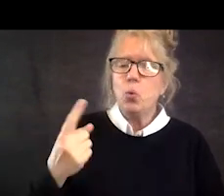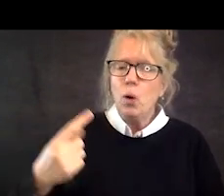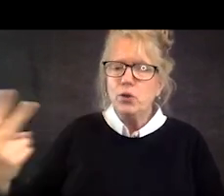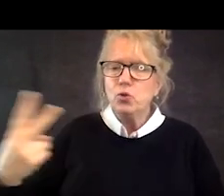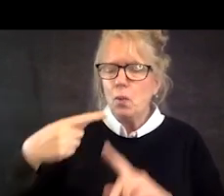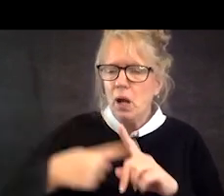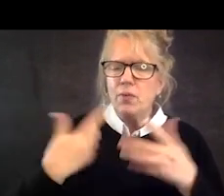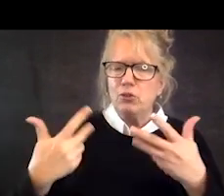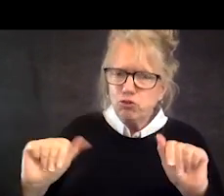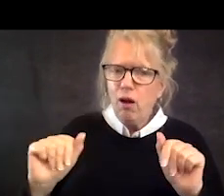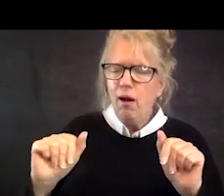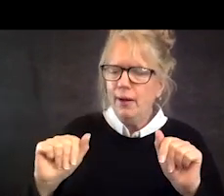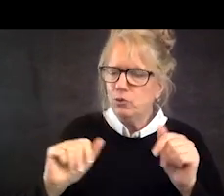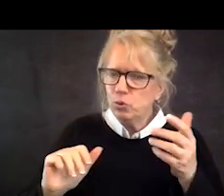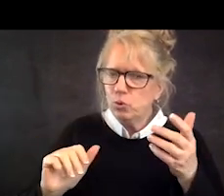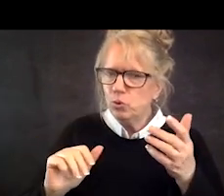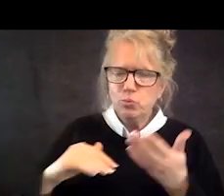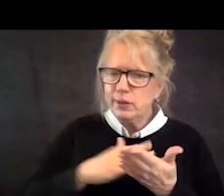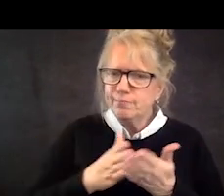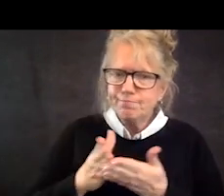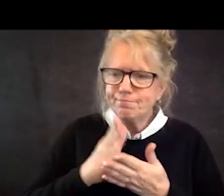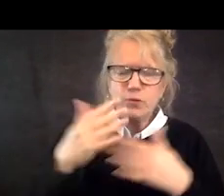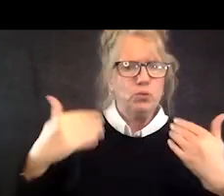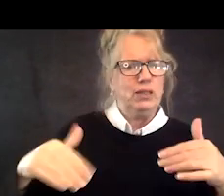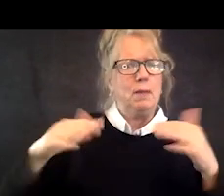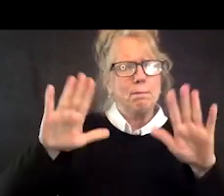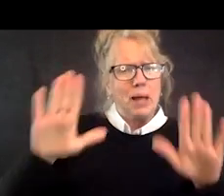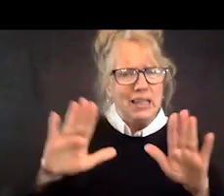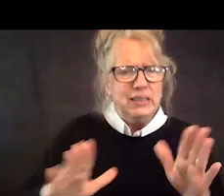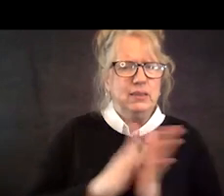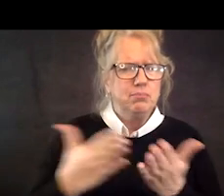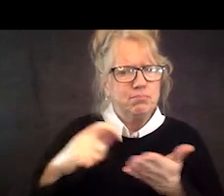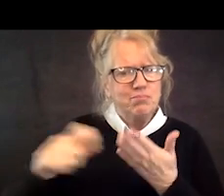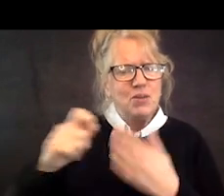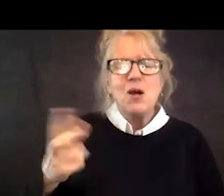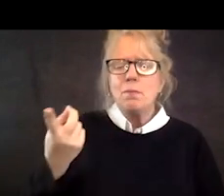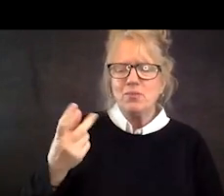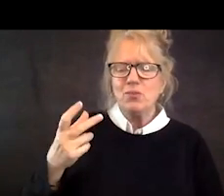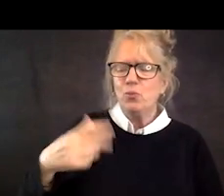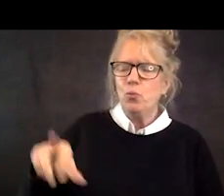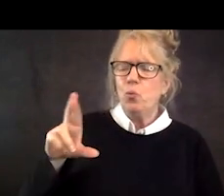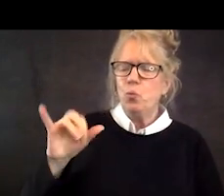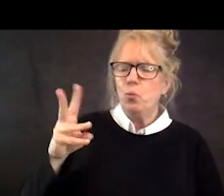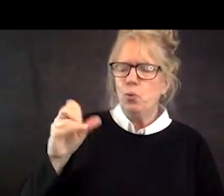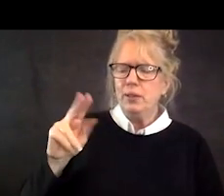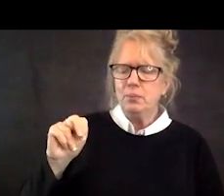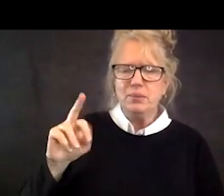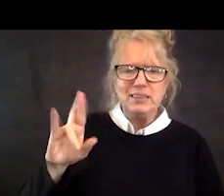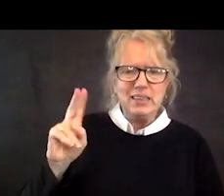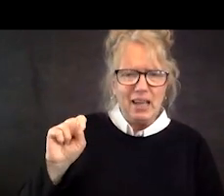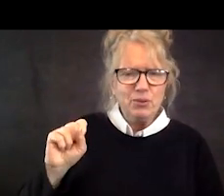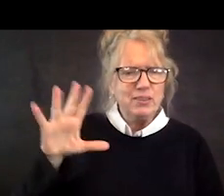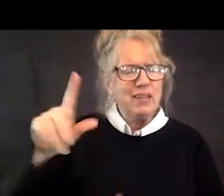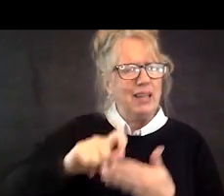to move through all of these amazing works that were inspired by William Styron's work, A Darkness Visible, coming